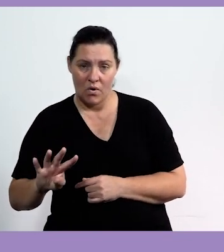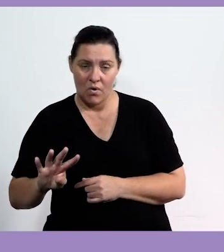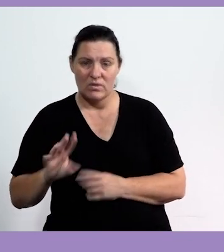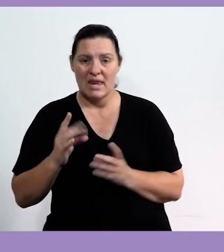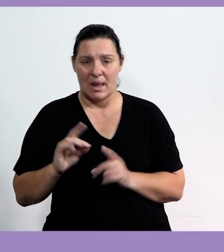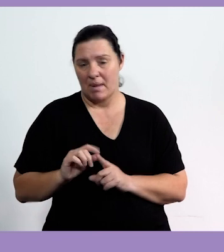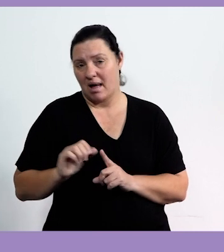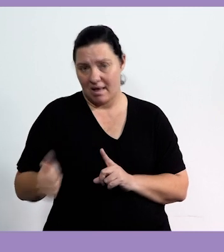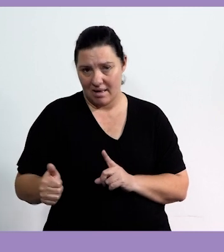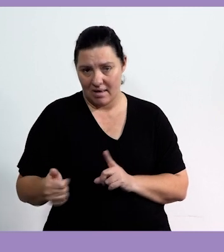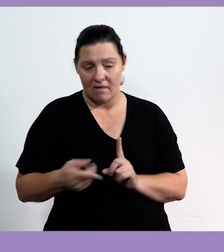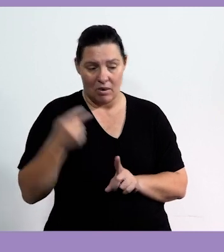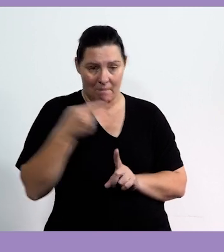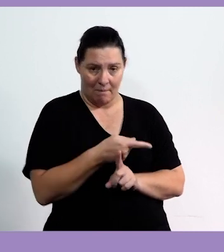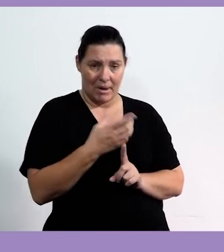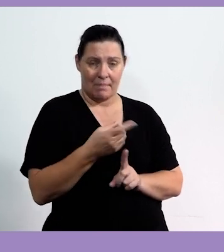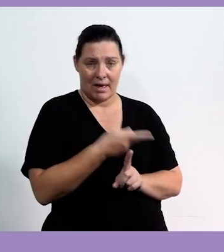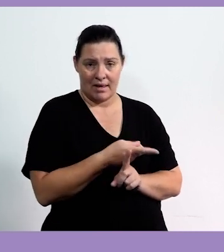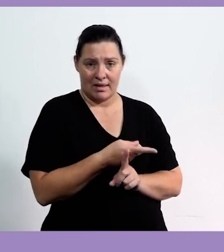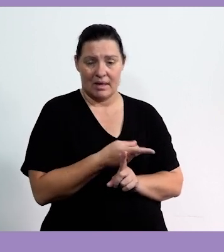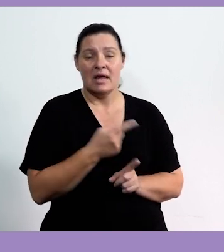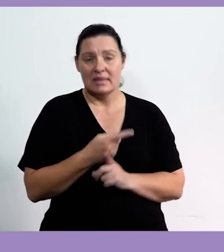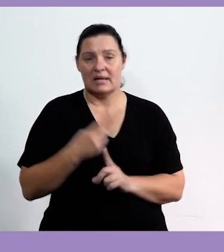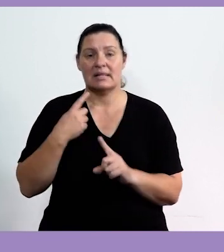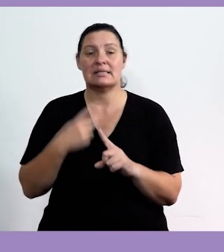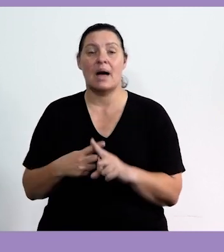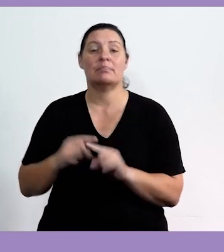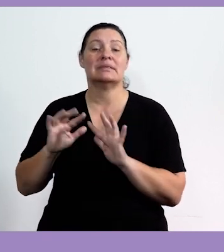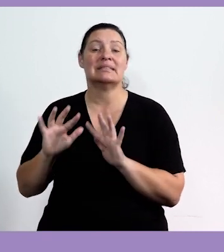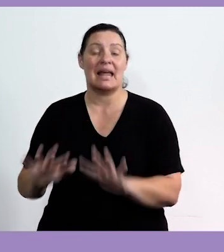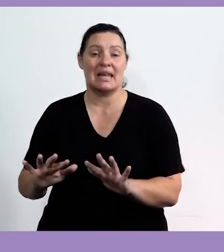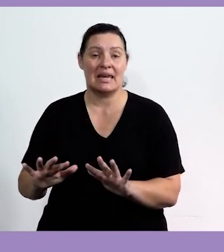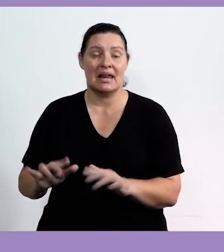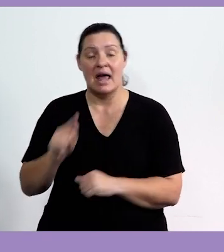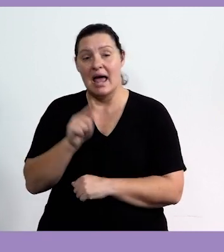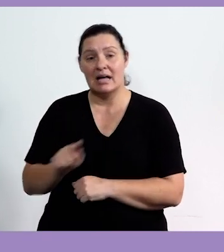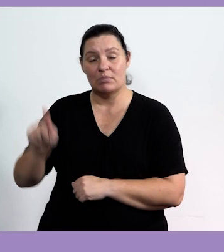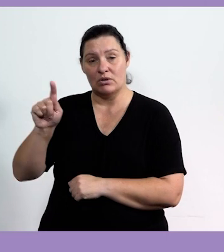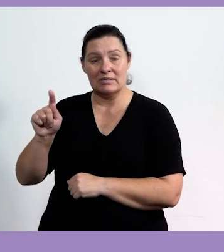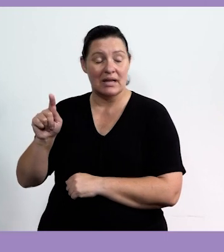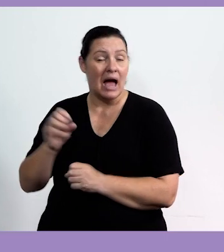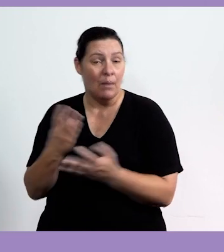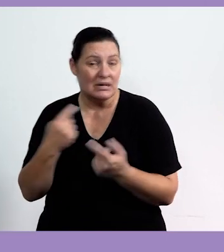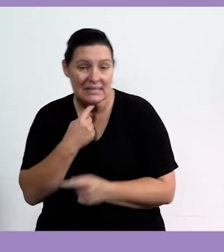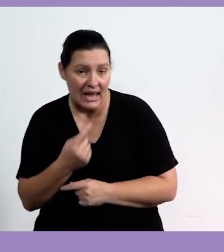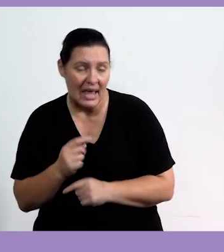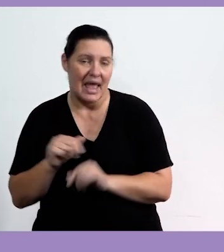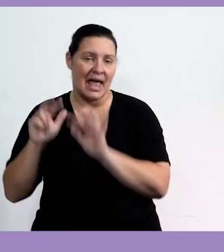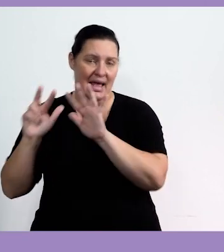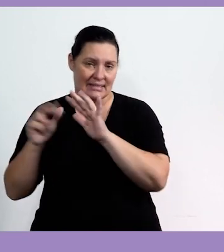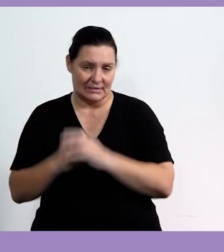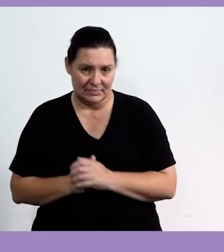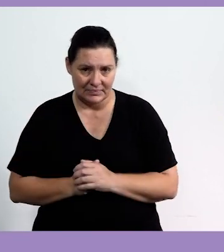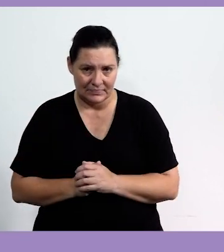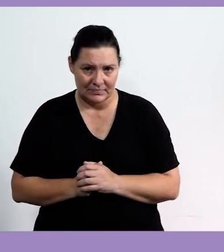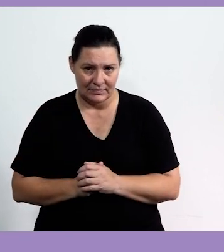3,24. Those are the numbers that come from our number. And we are going to multiply that by 10 to the exponent. How many times did we